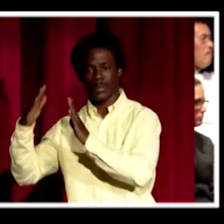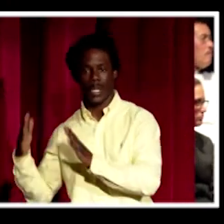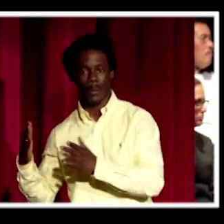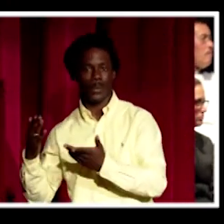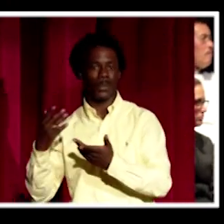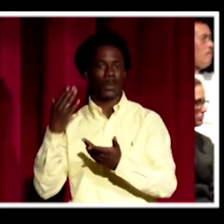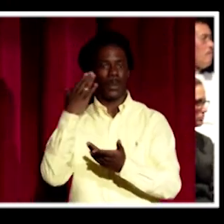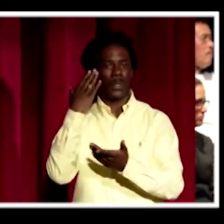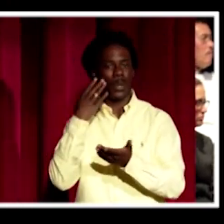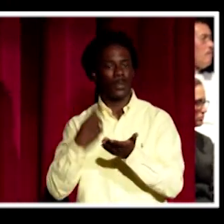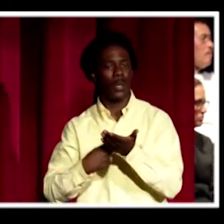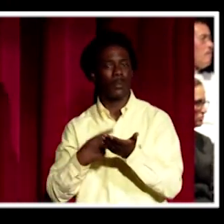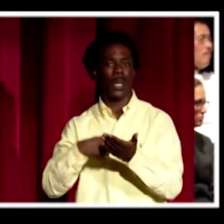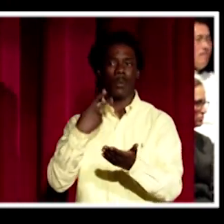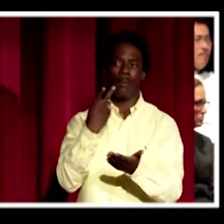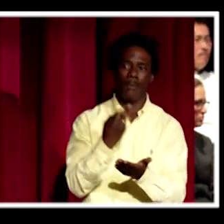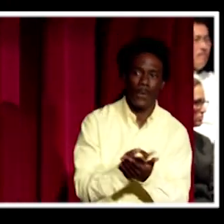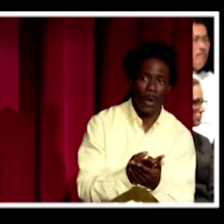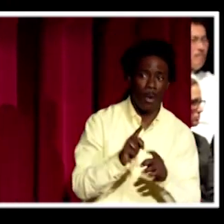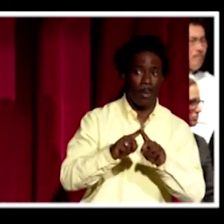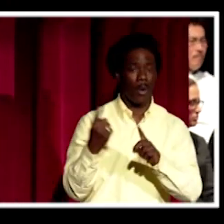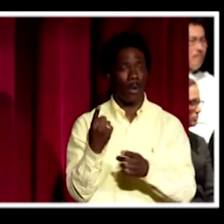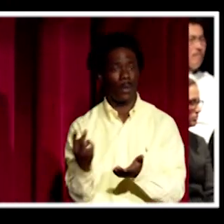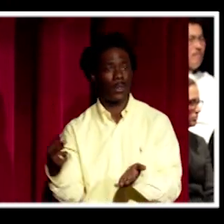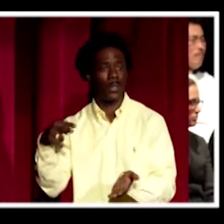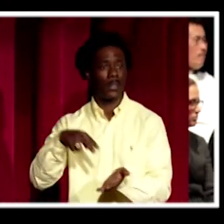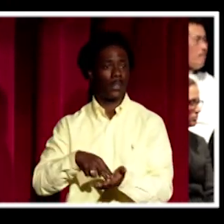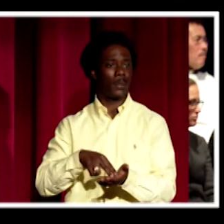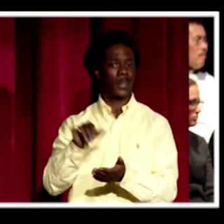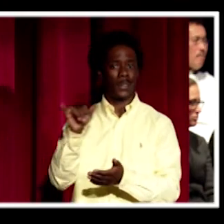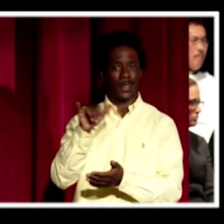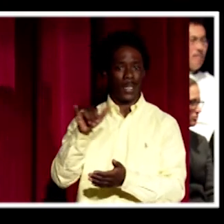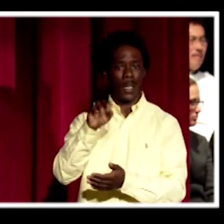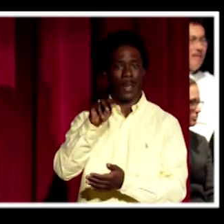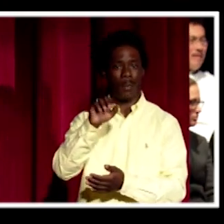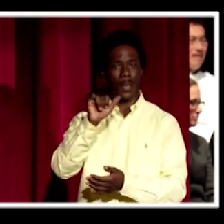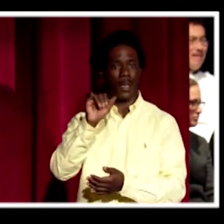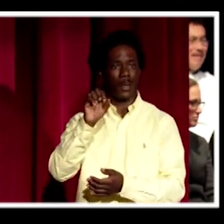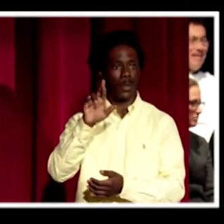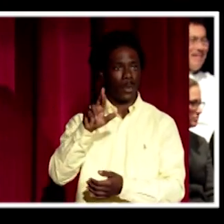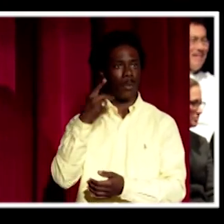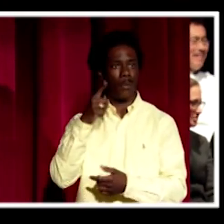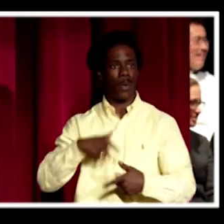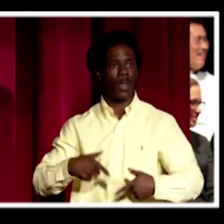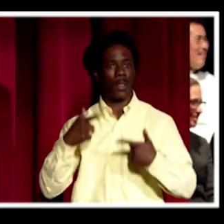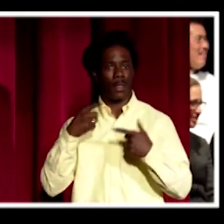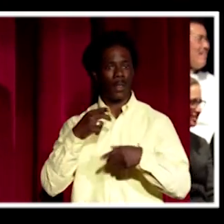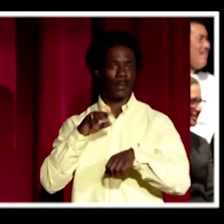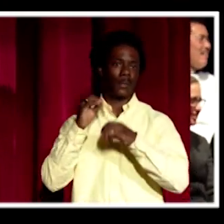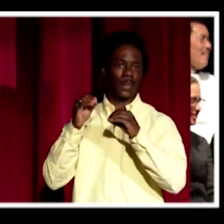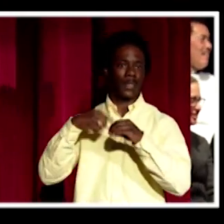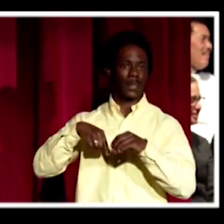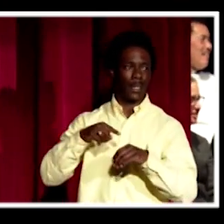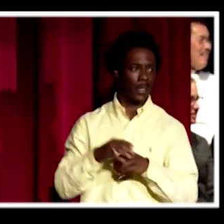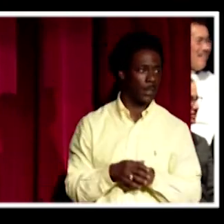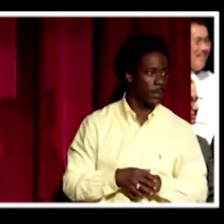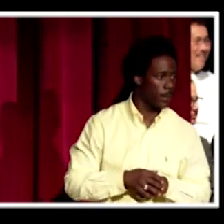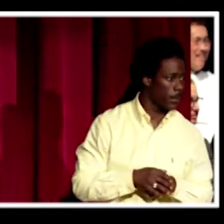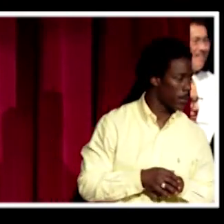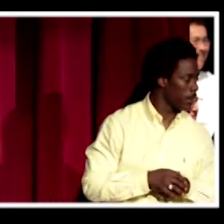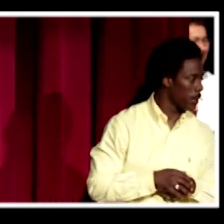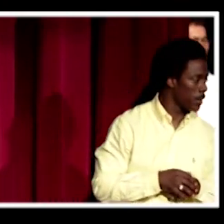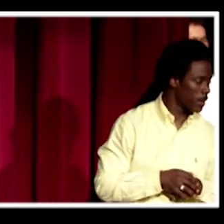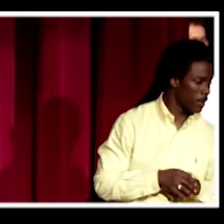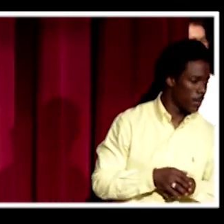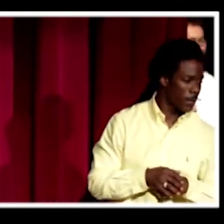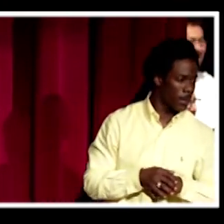we fall down, but we get back up, just like our Mayor for Life taught us. And of calling out injustice when we see it, but